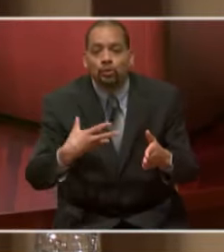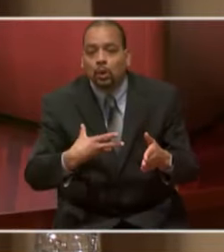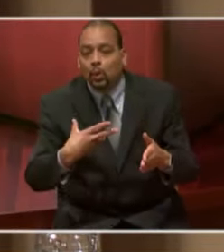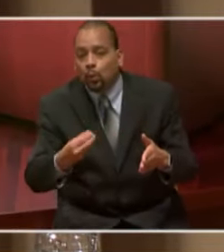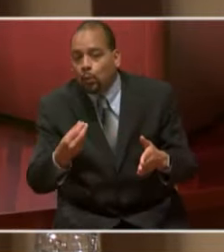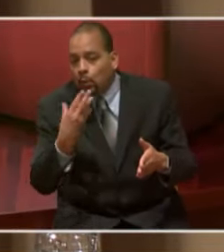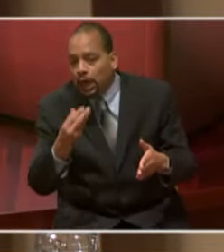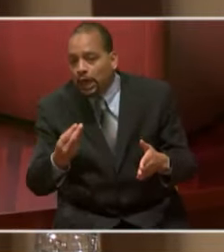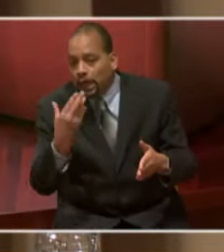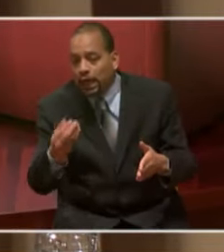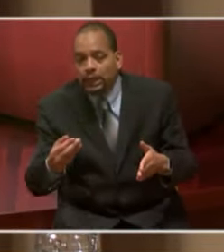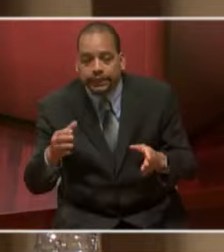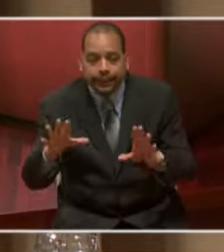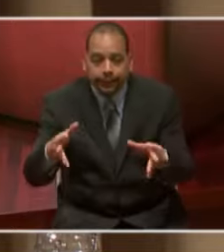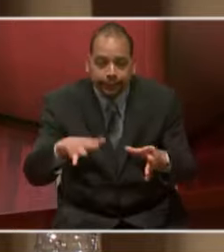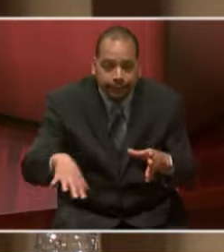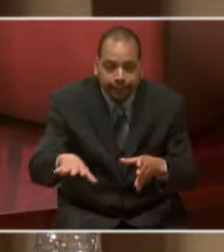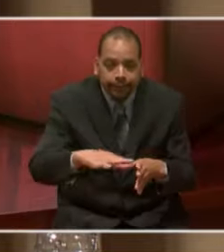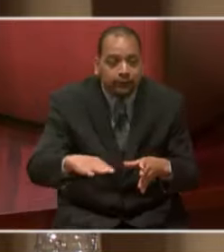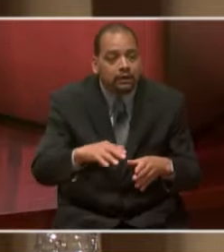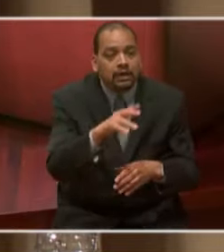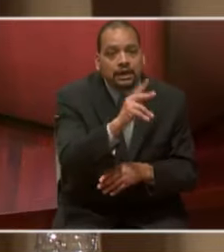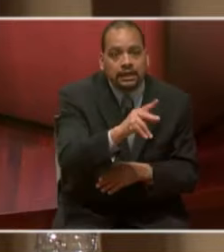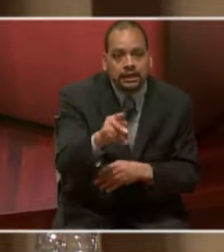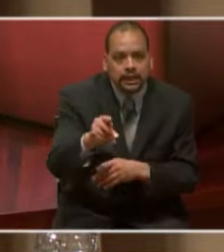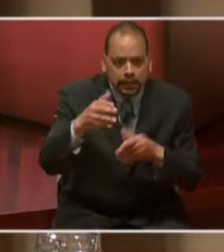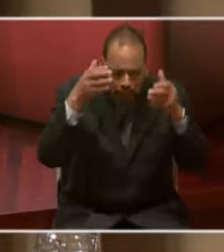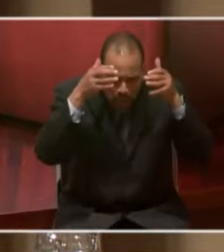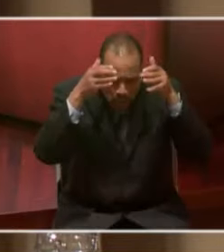on my head. It looked like the Red Cross symbol.